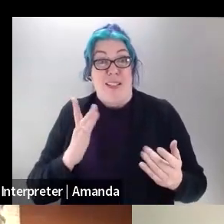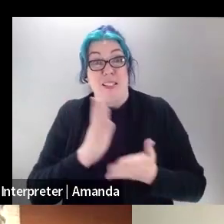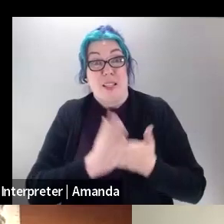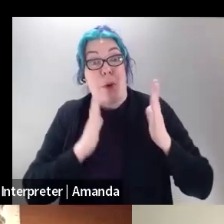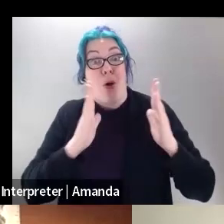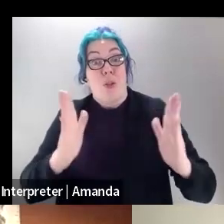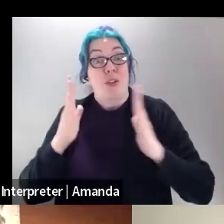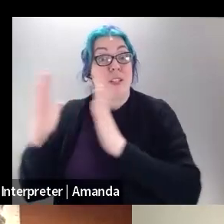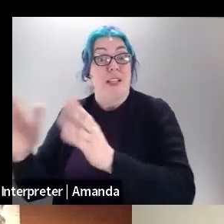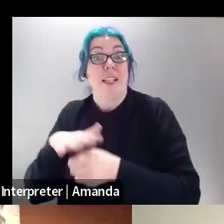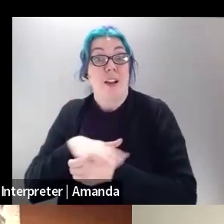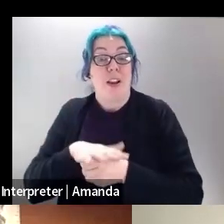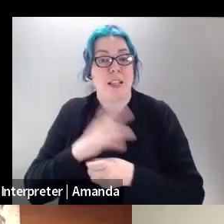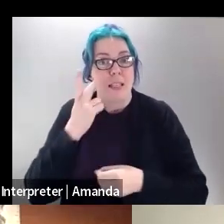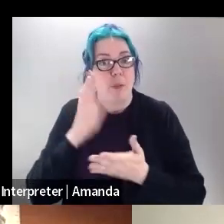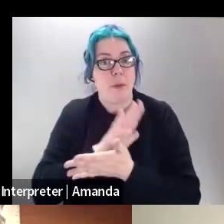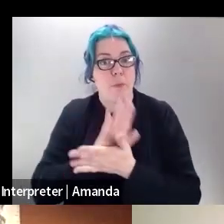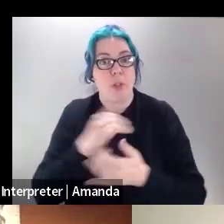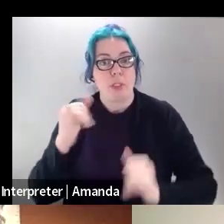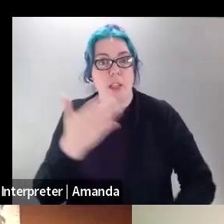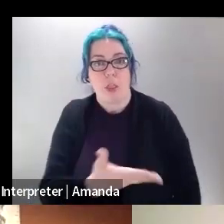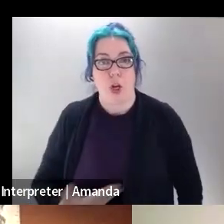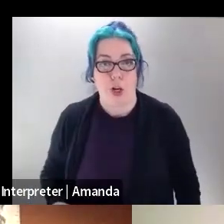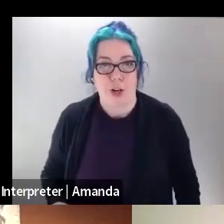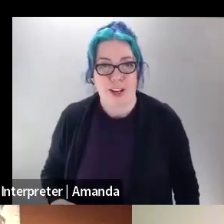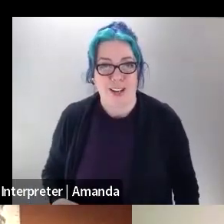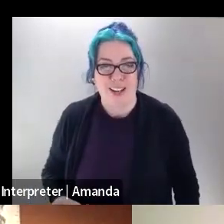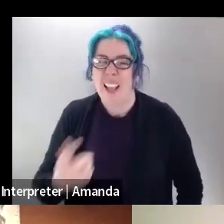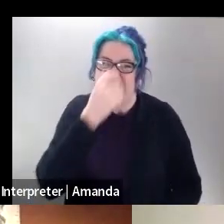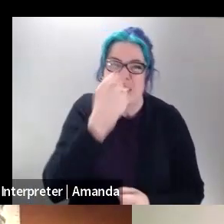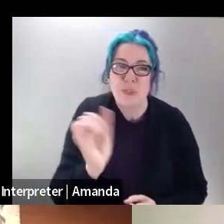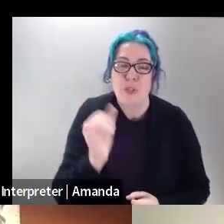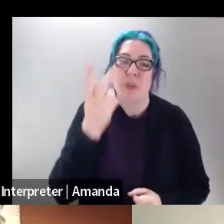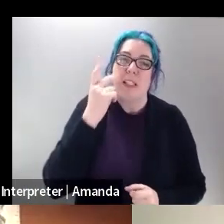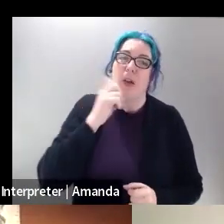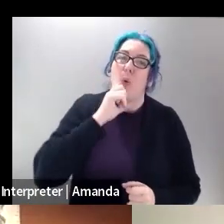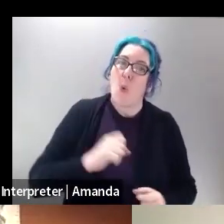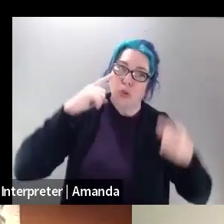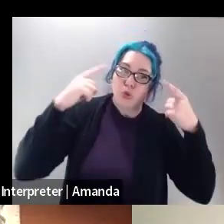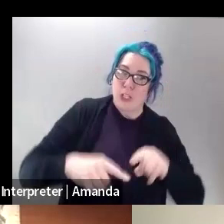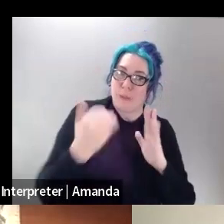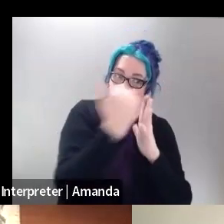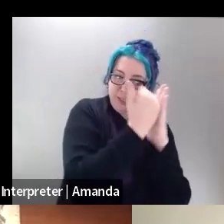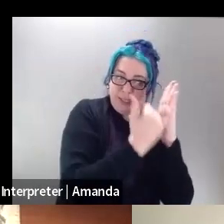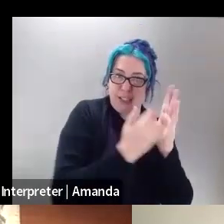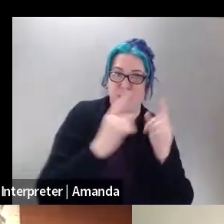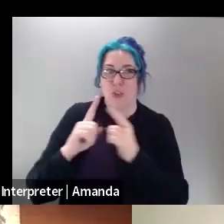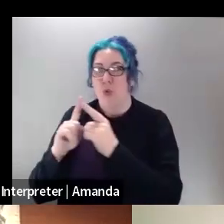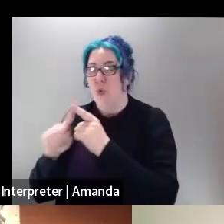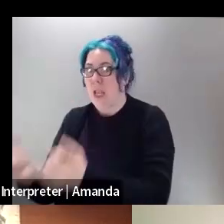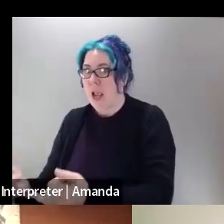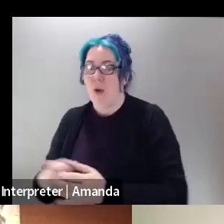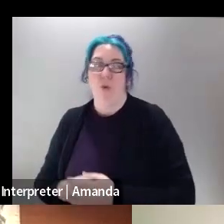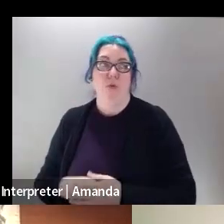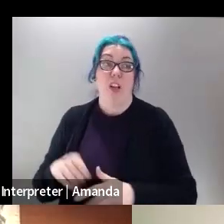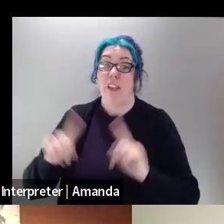up in the halls. And it's interesting to see how different the conversation is, like because it's a different ensemble, because it's a different piece, because it's a different